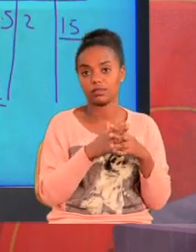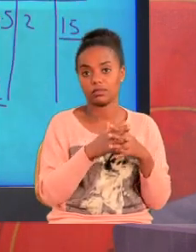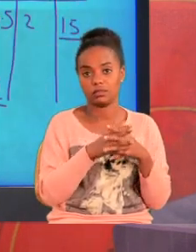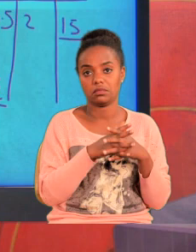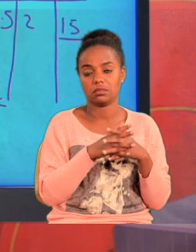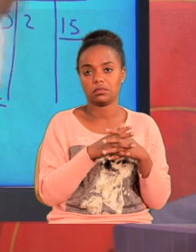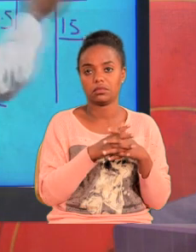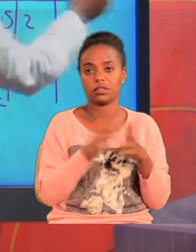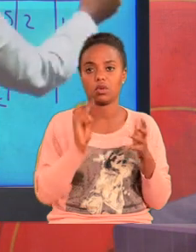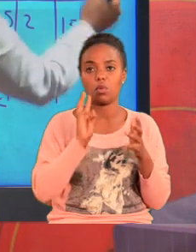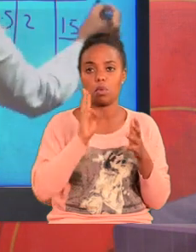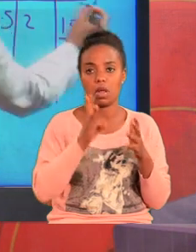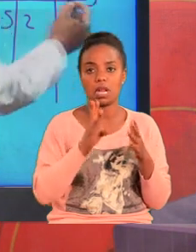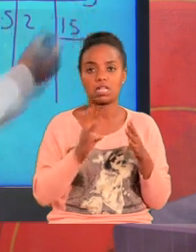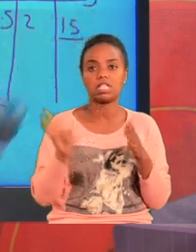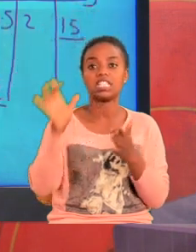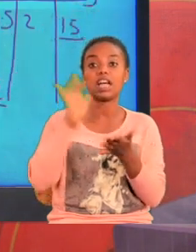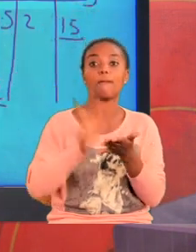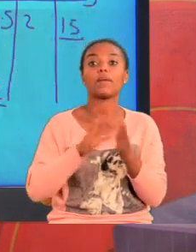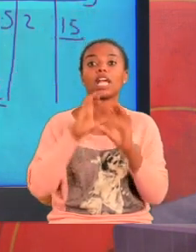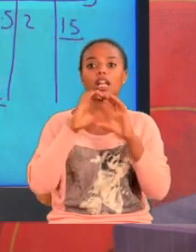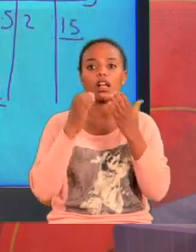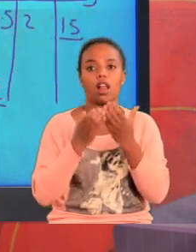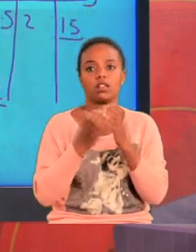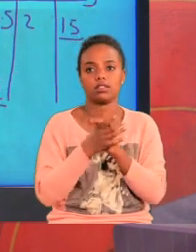will be the median class.